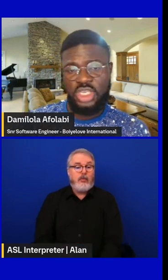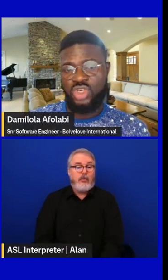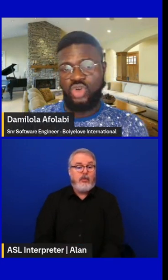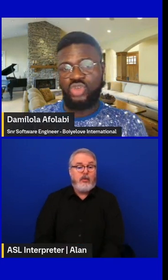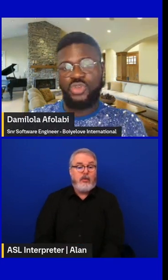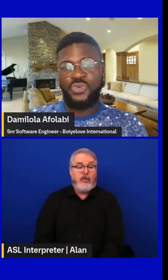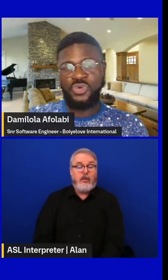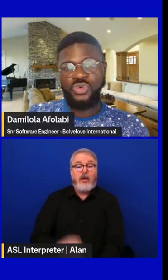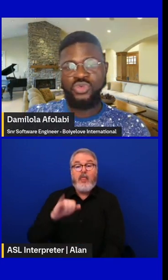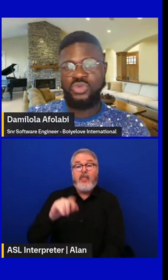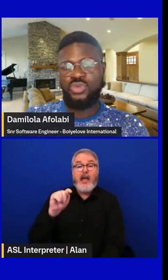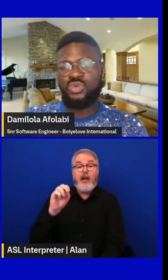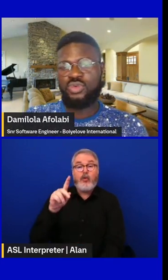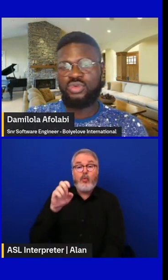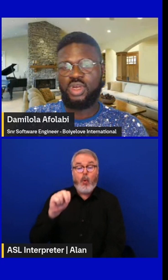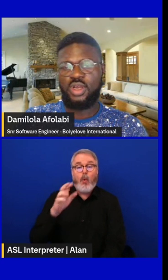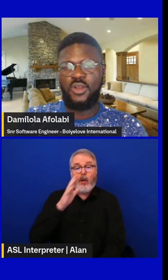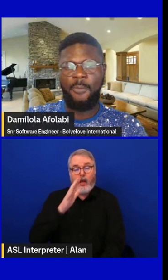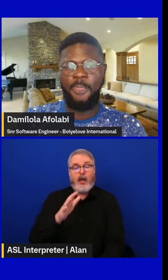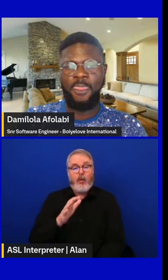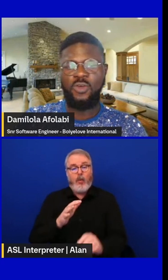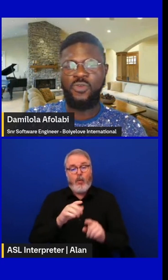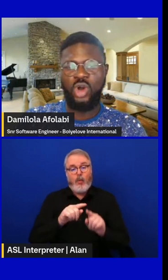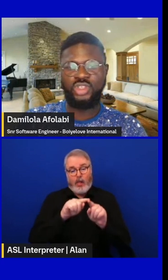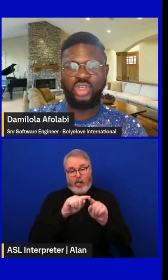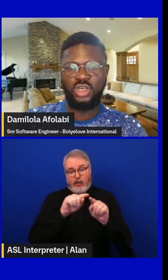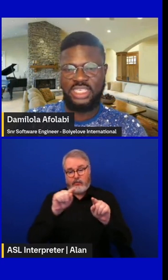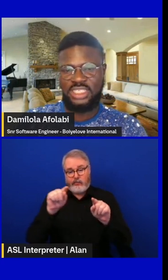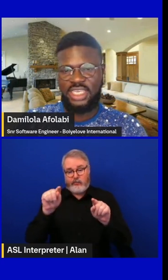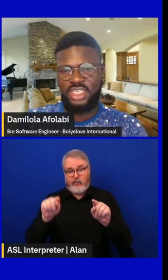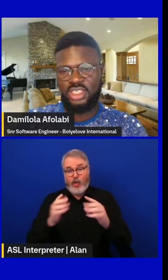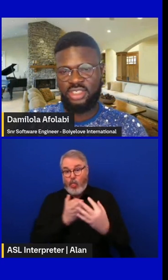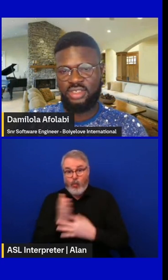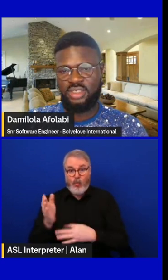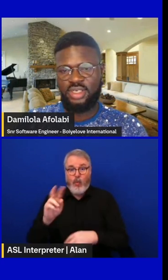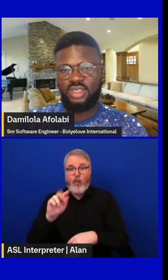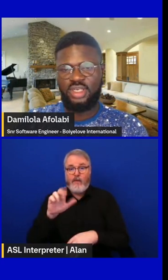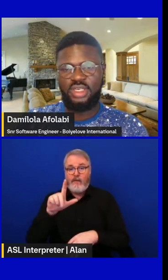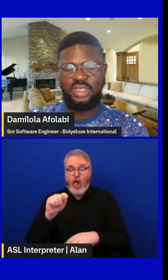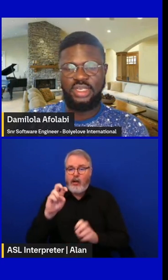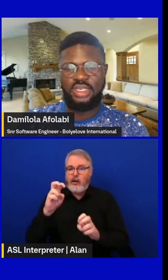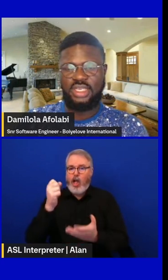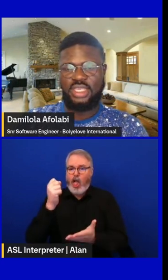the token goes through Vault authentication,